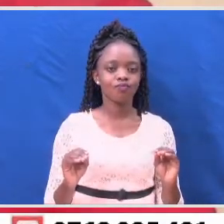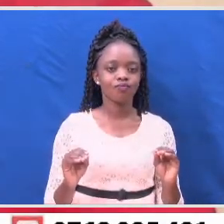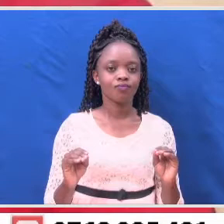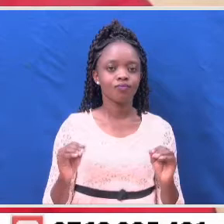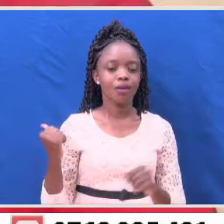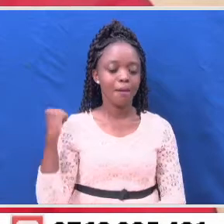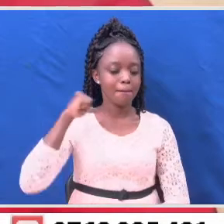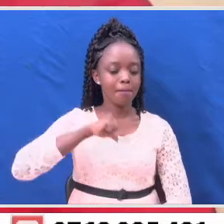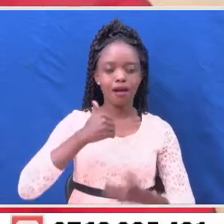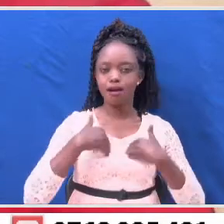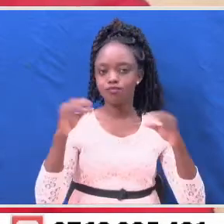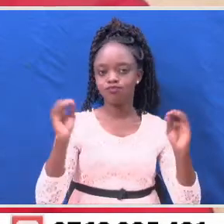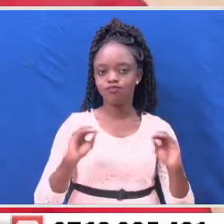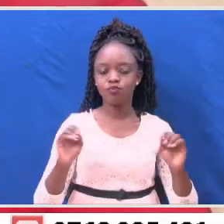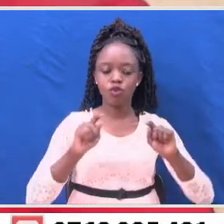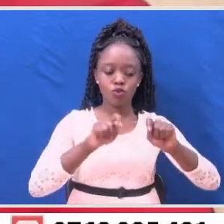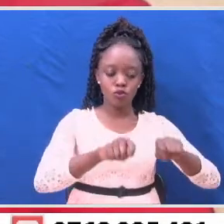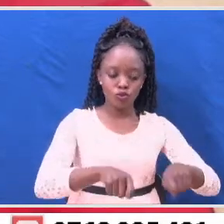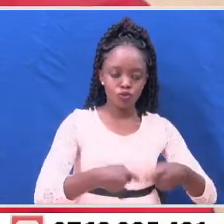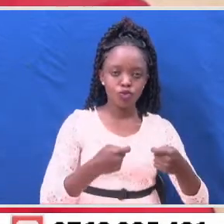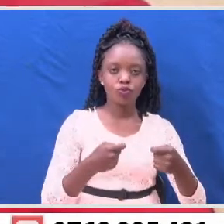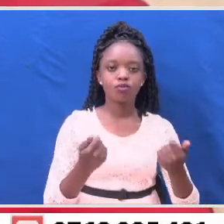bags sinanga.